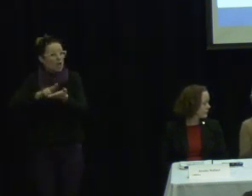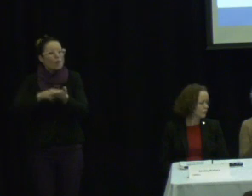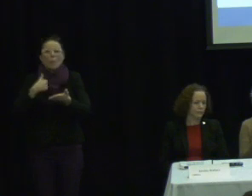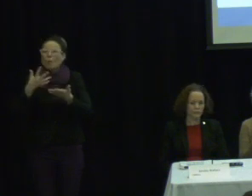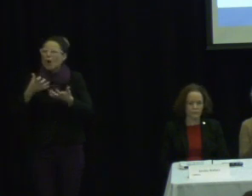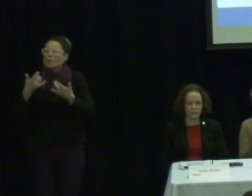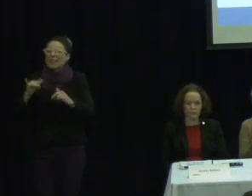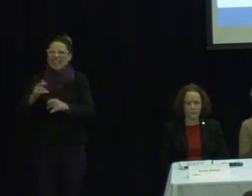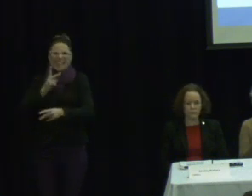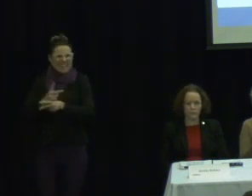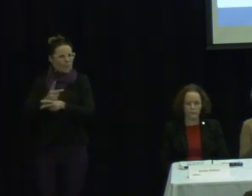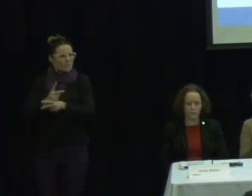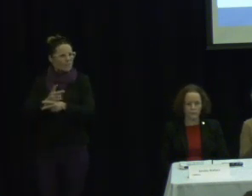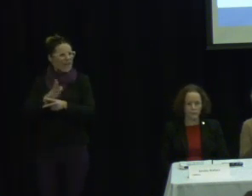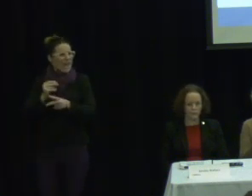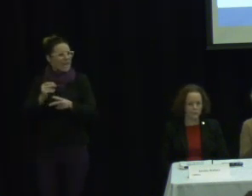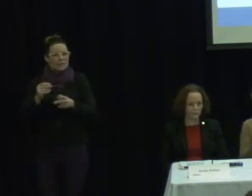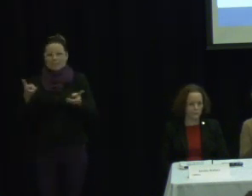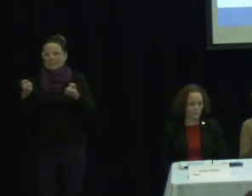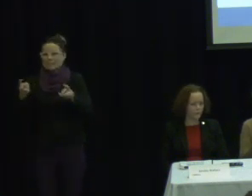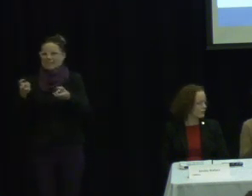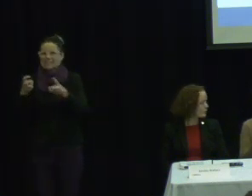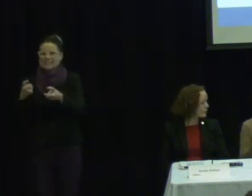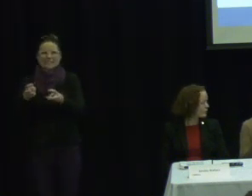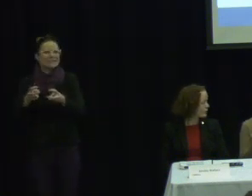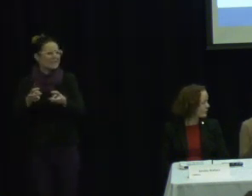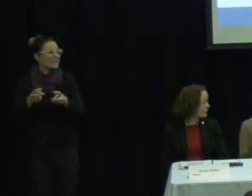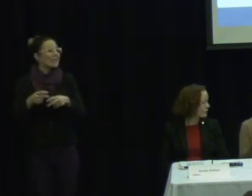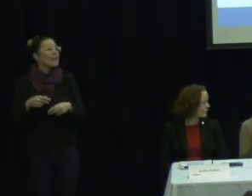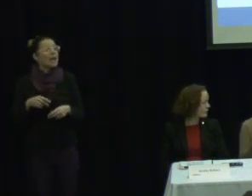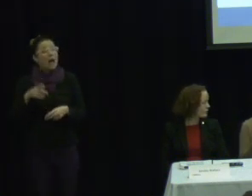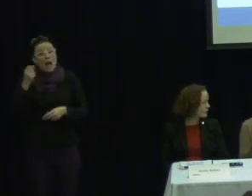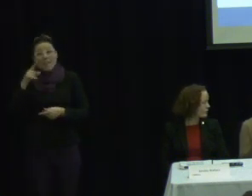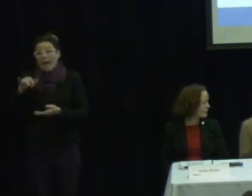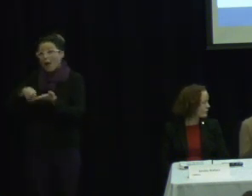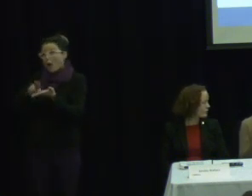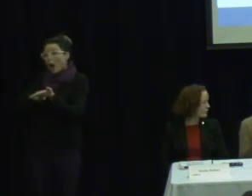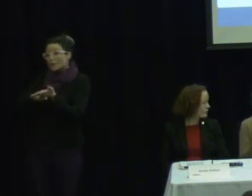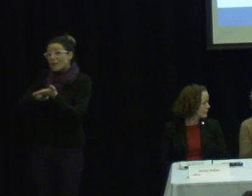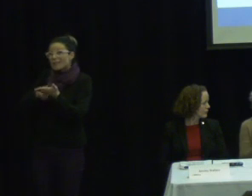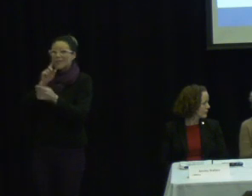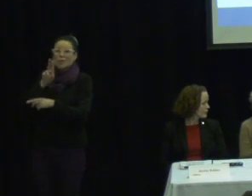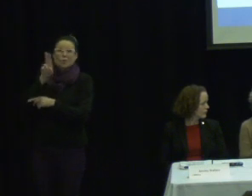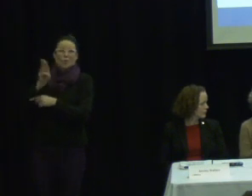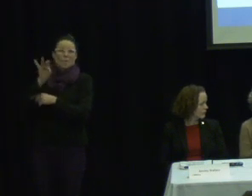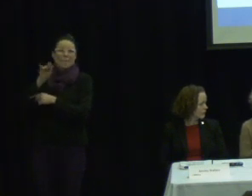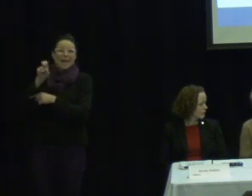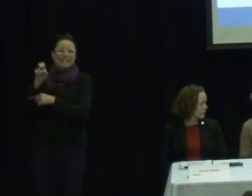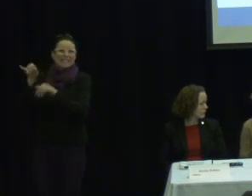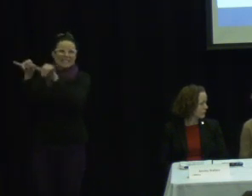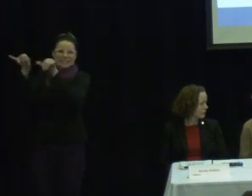a system contract. It's not a USM contract. So we were a party to it.